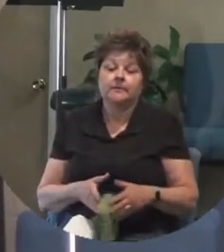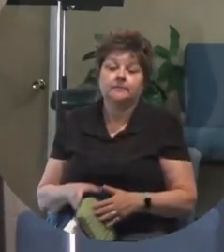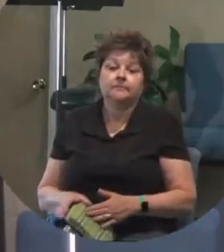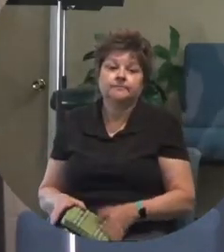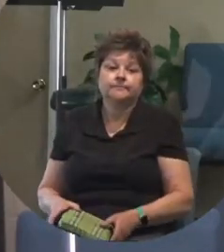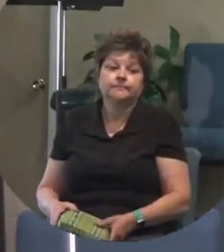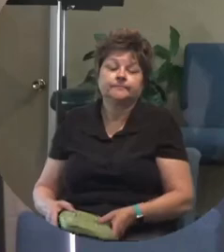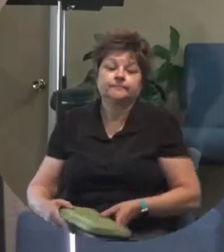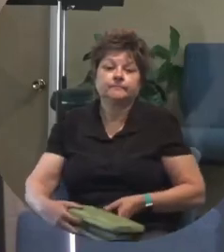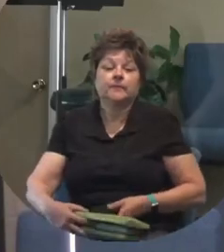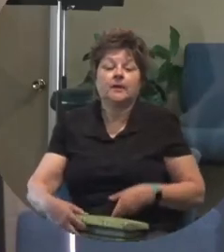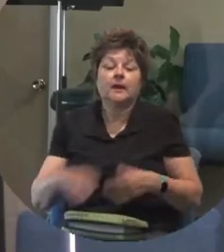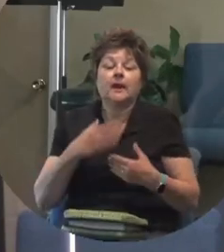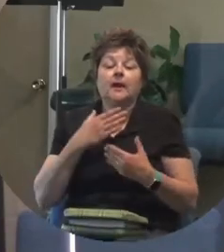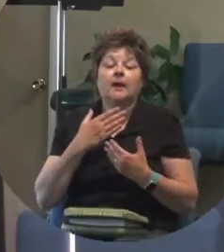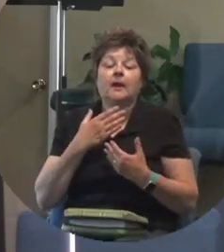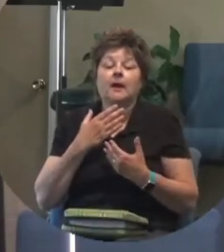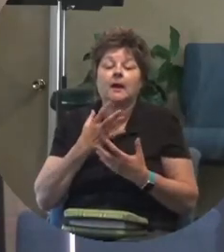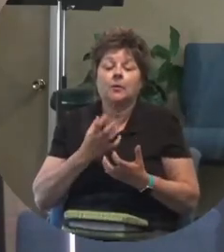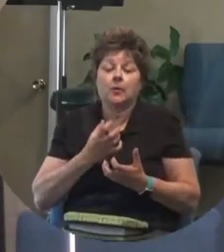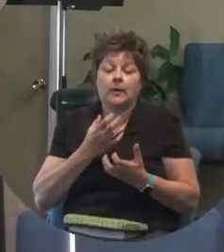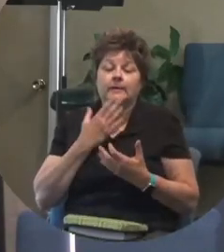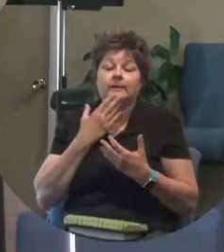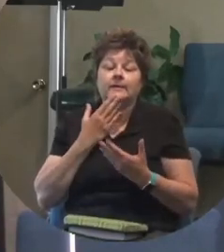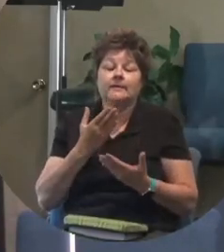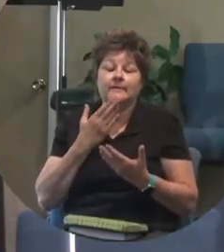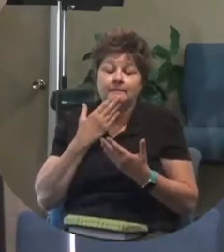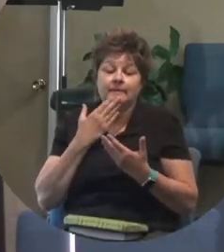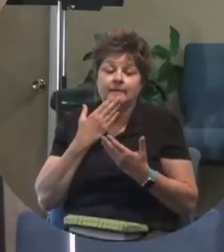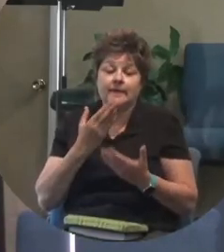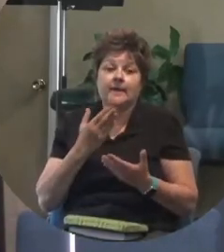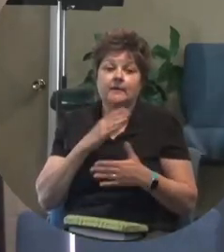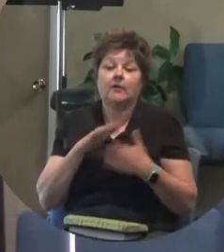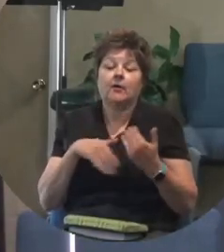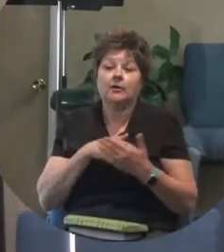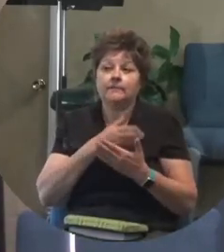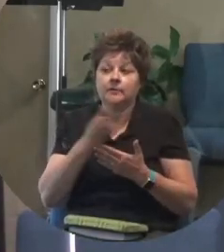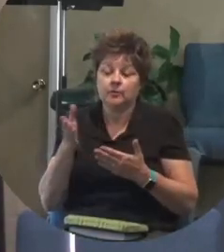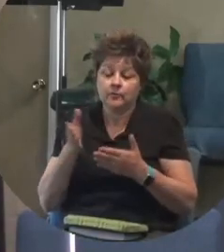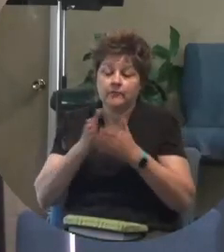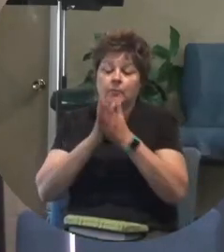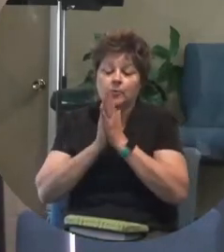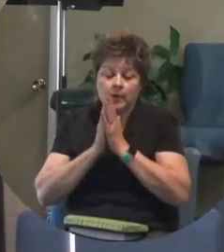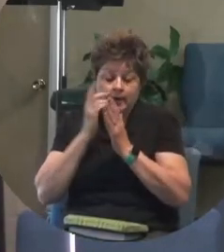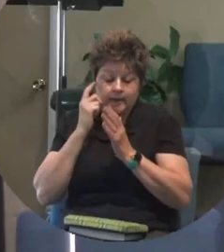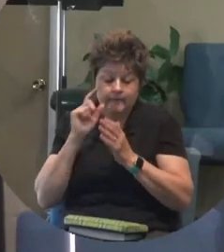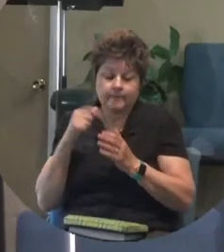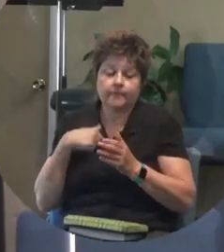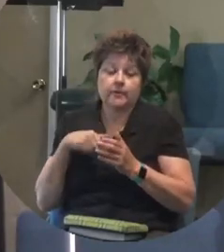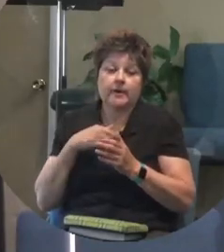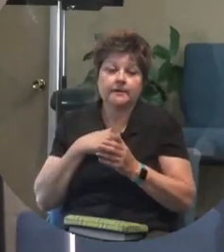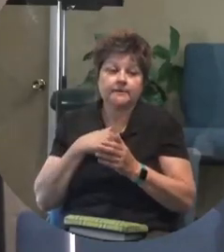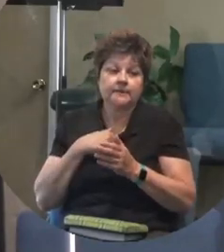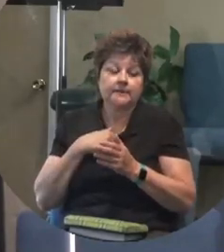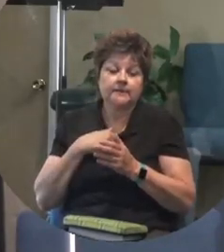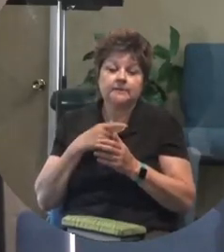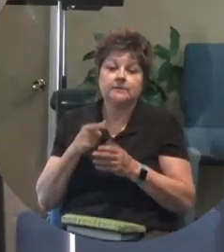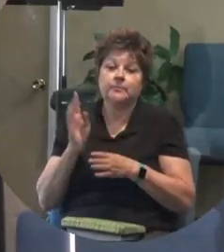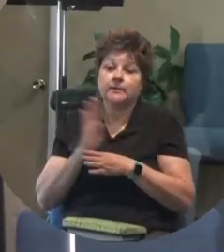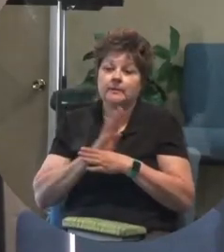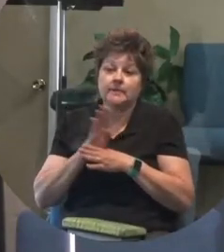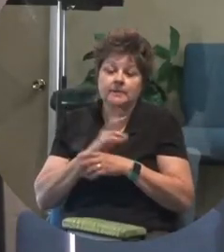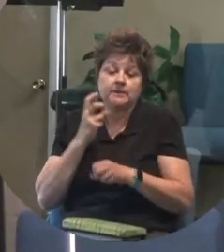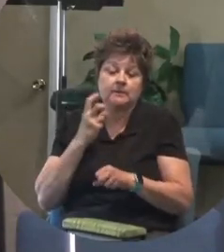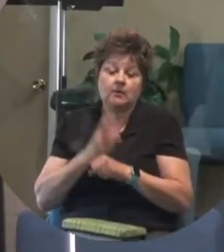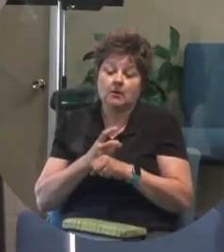I want to thank all of you for praying for us. This has been a busy, hard week.